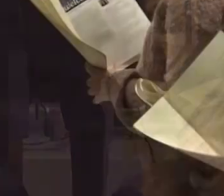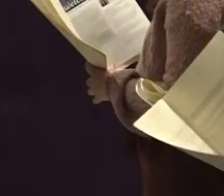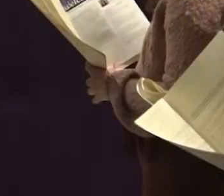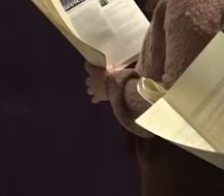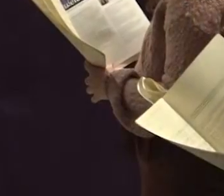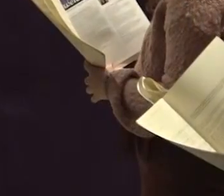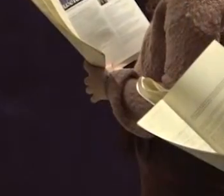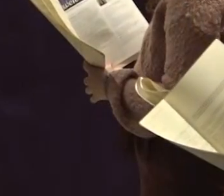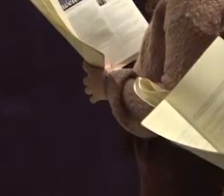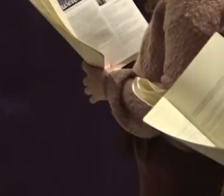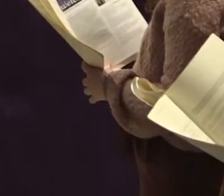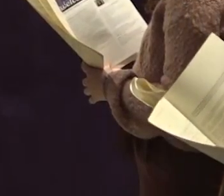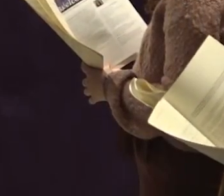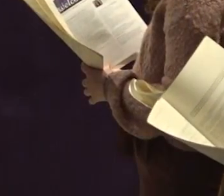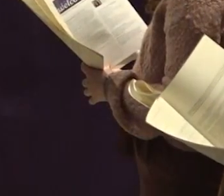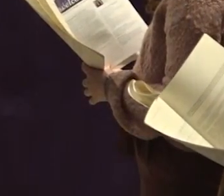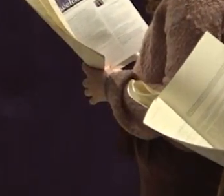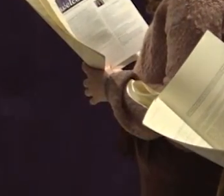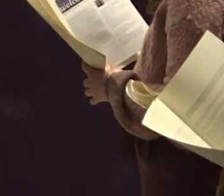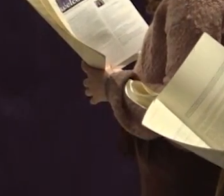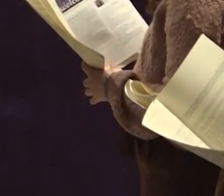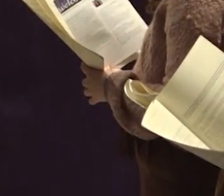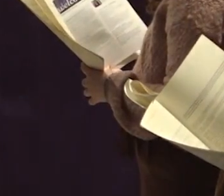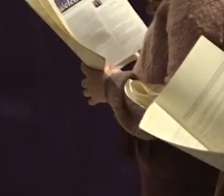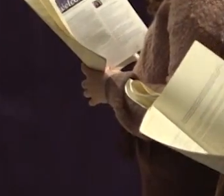Let us bow down before the Lord.